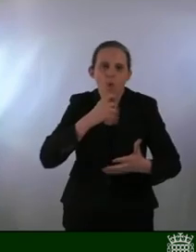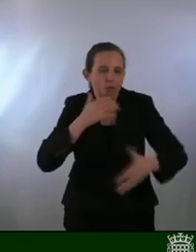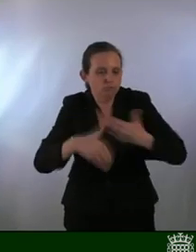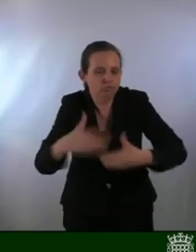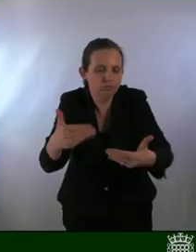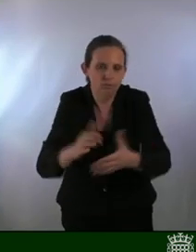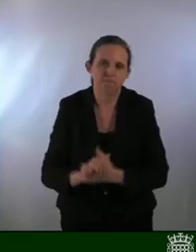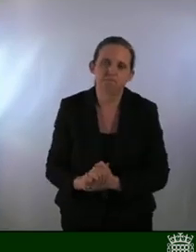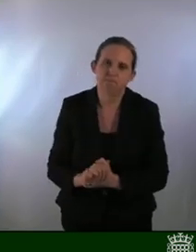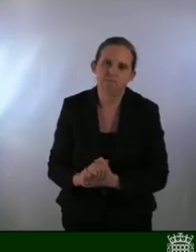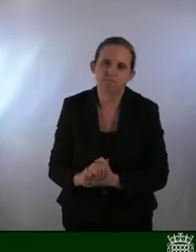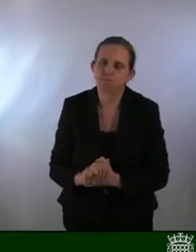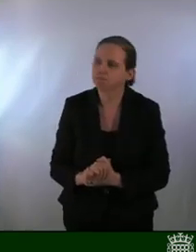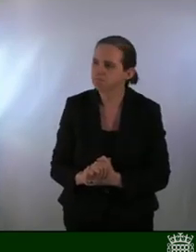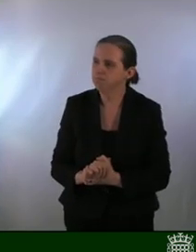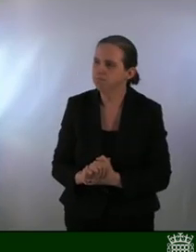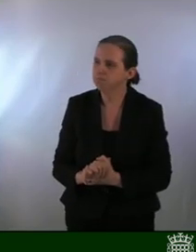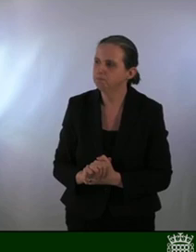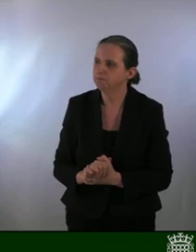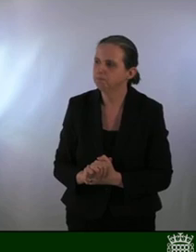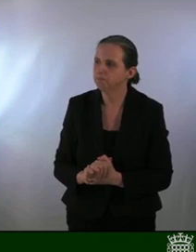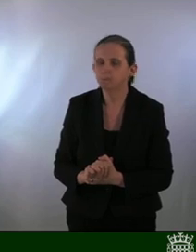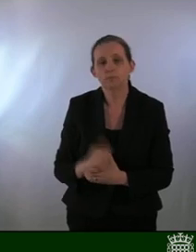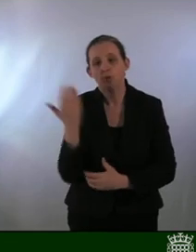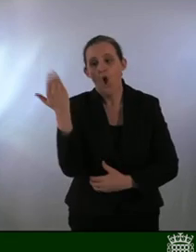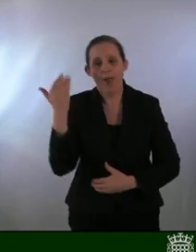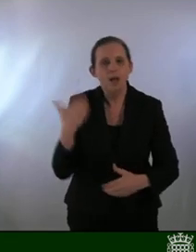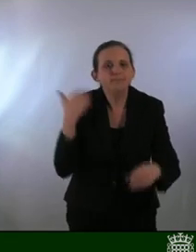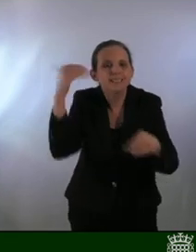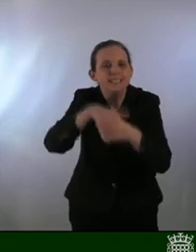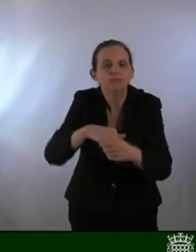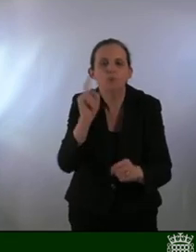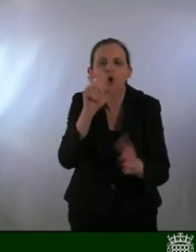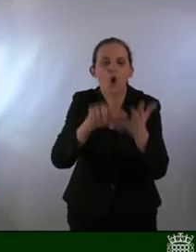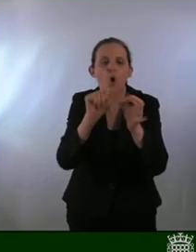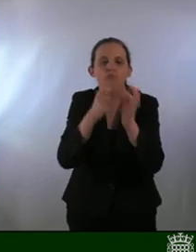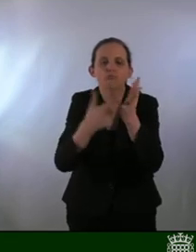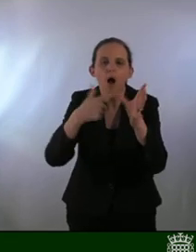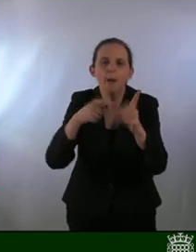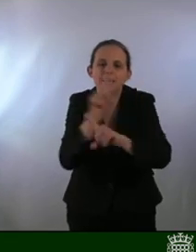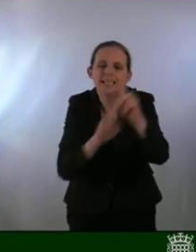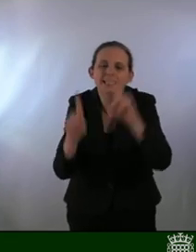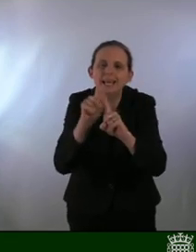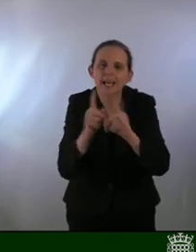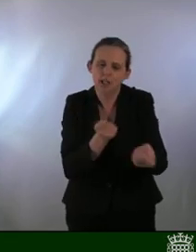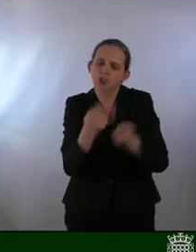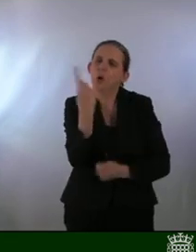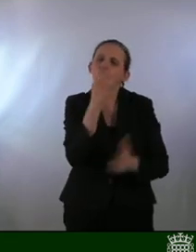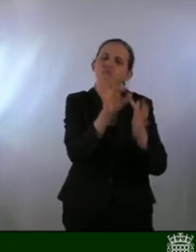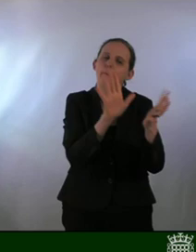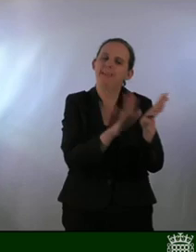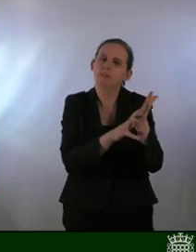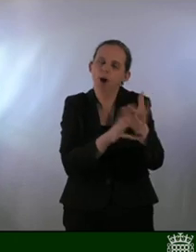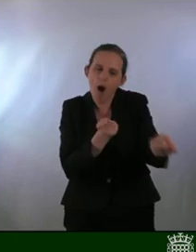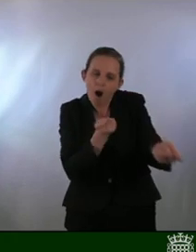Earlier, I attended a COBRA meeting chaired by the Prime Minister to decide on the next steps in our plan. I can report to the House that we've agreed